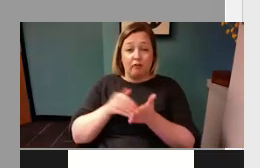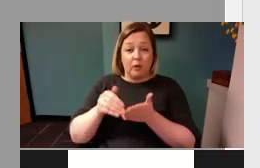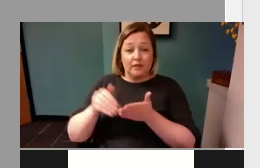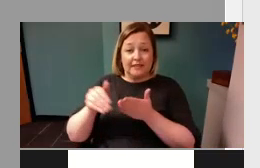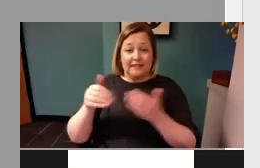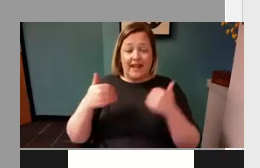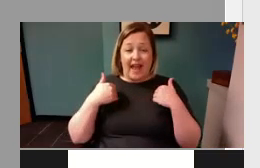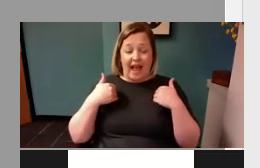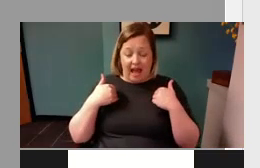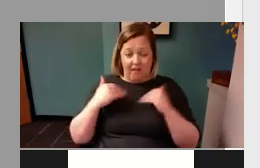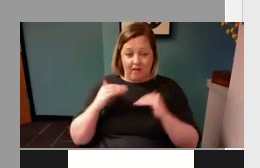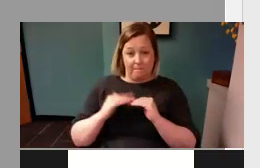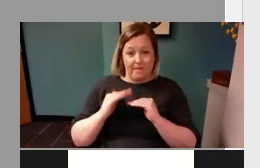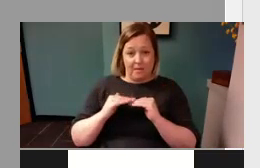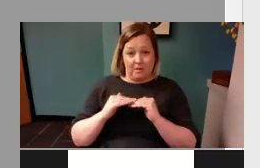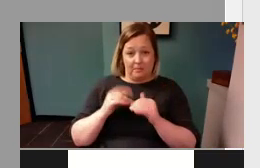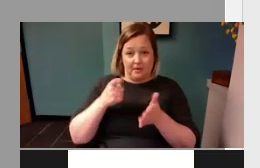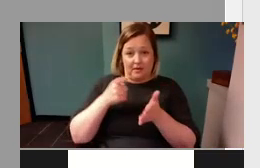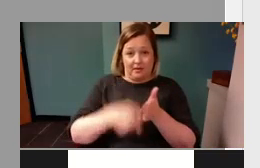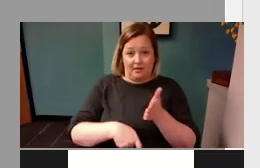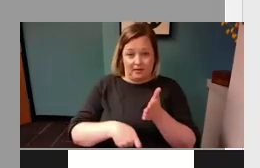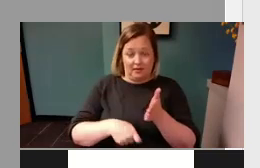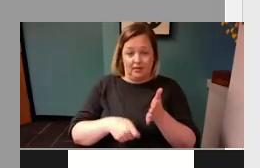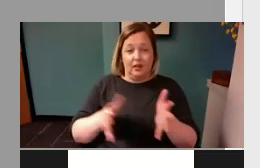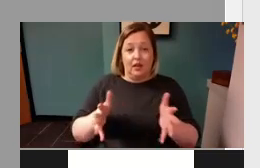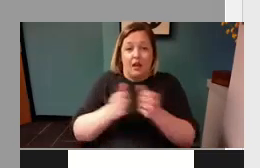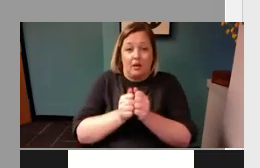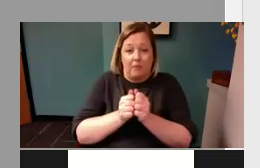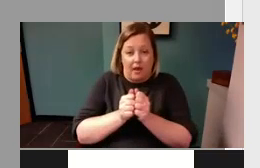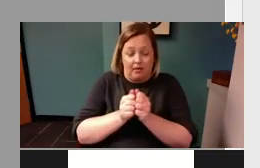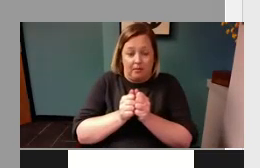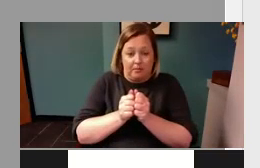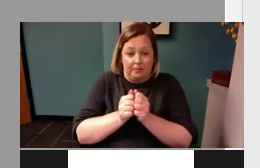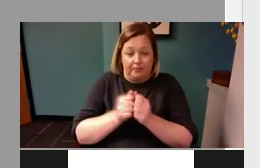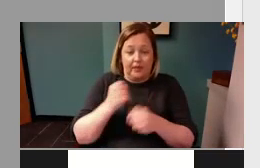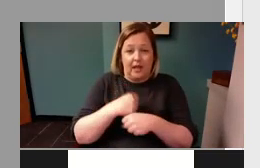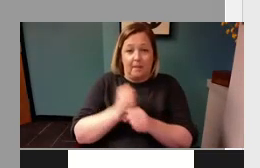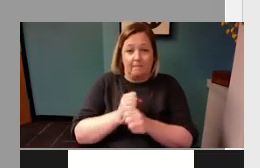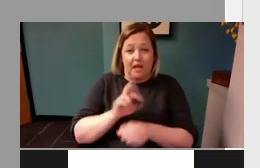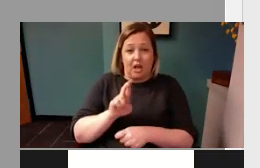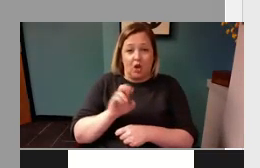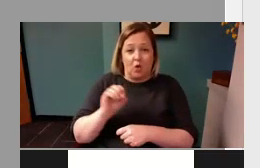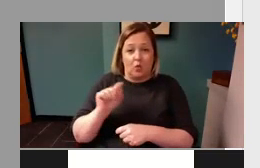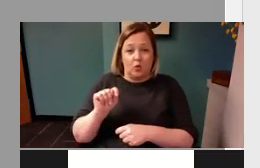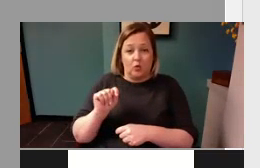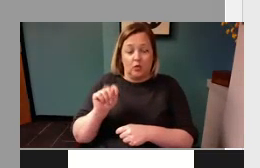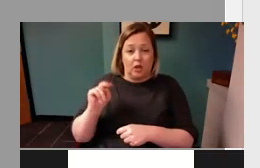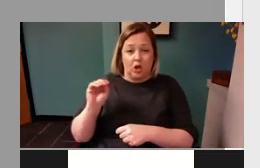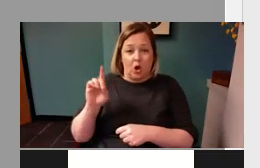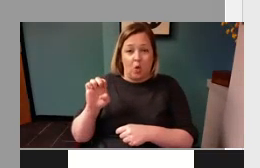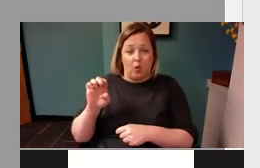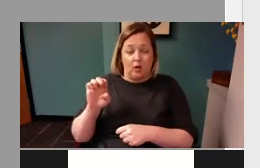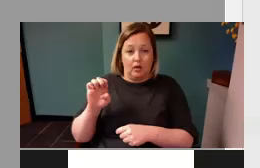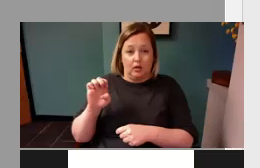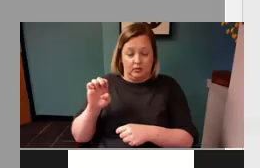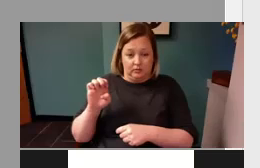smallest frequencies, combine them, and basically create a root node where these two nodes are the children of this new node,